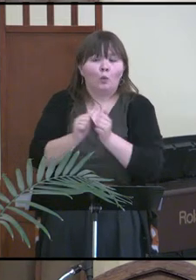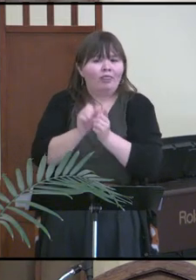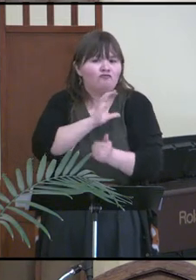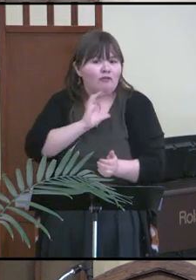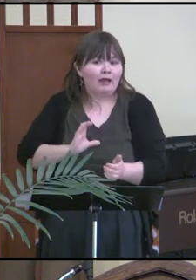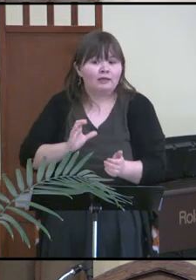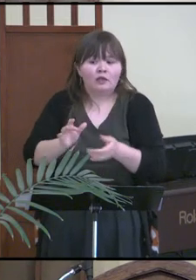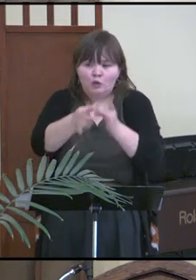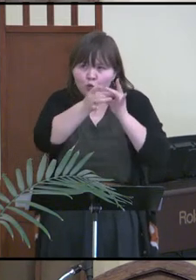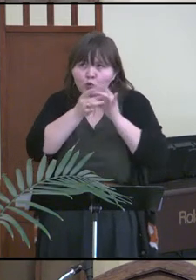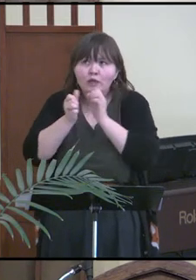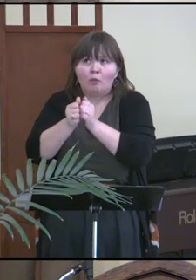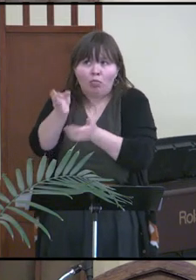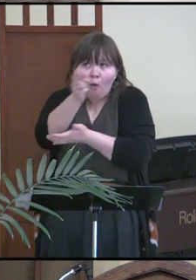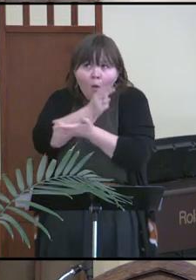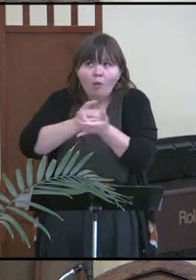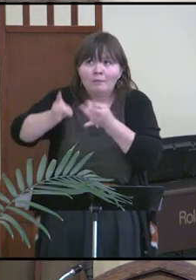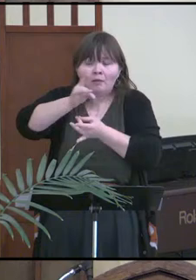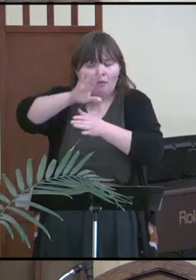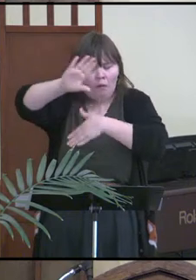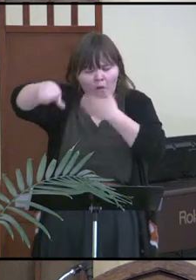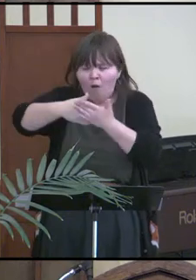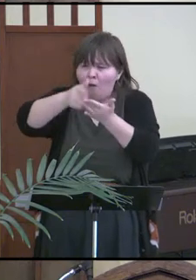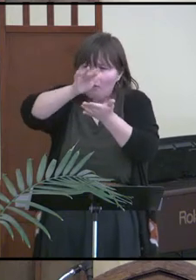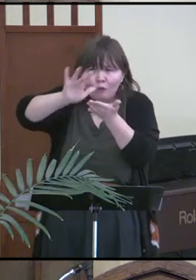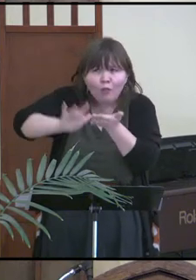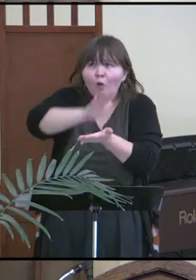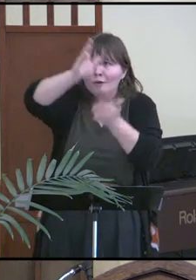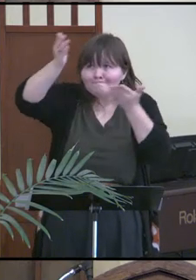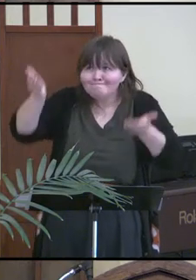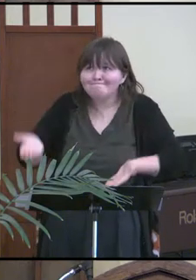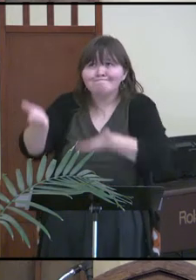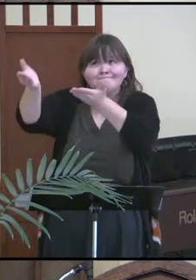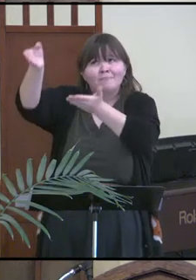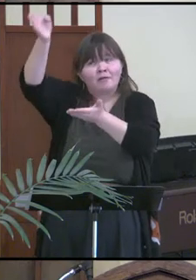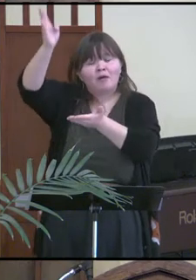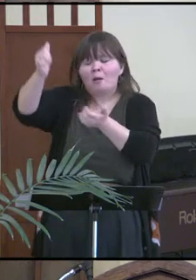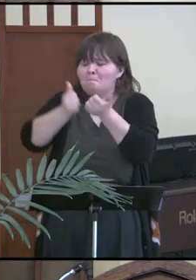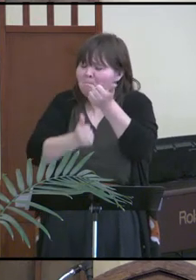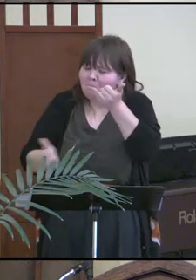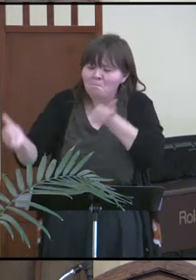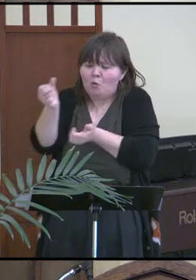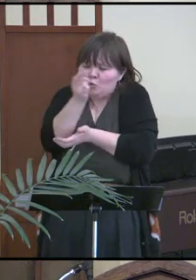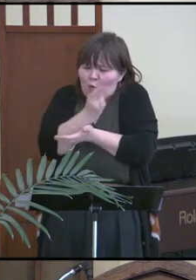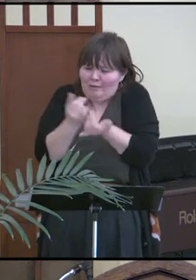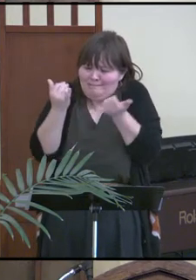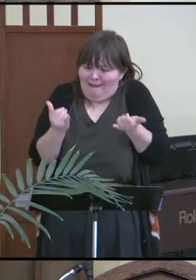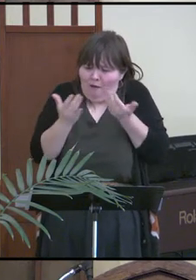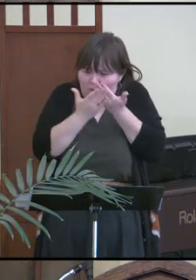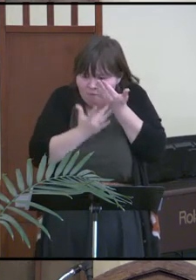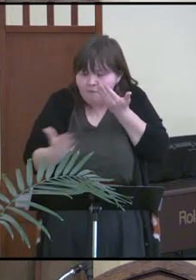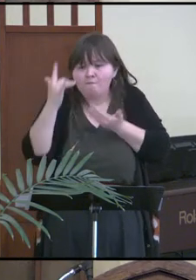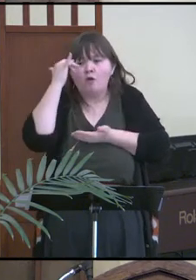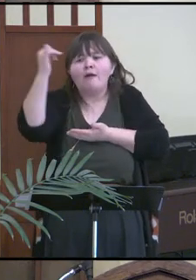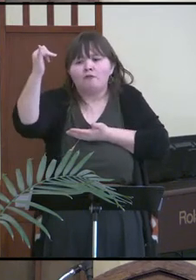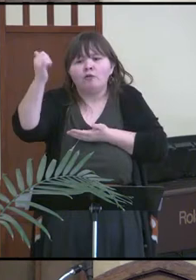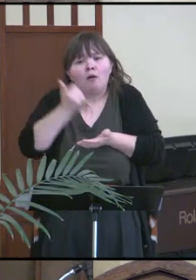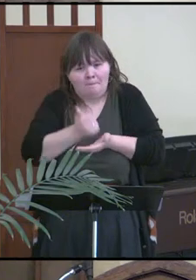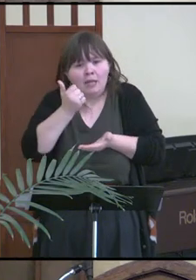unity of the Holy Spirit, all glory is yours, God most holy, now and forever.